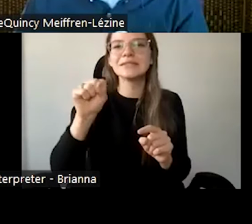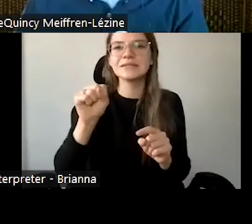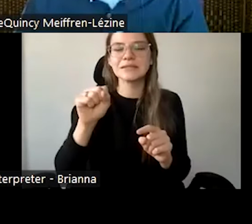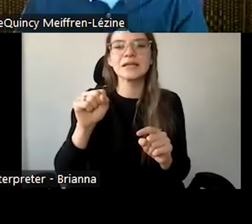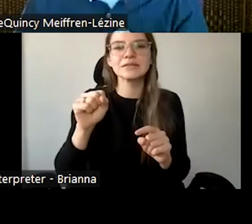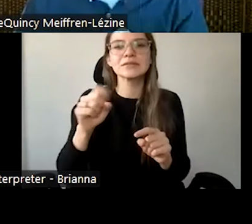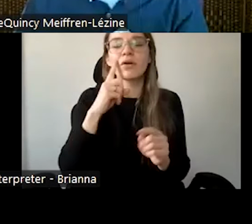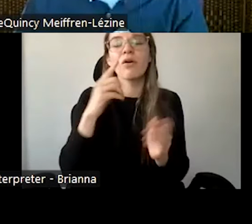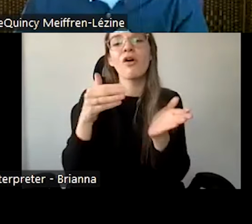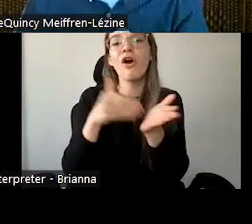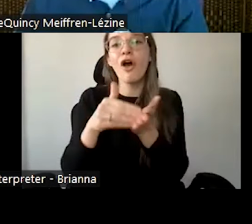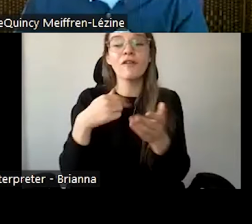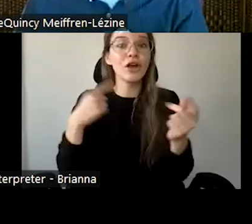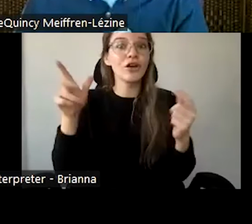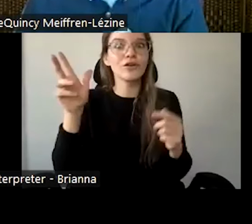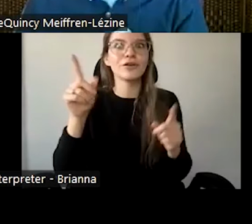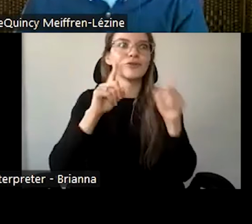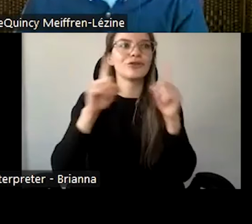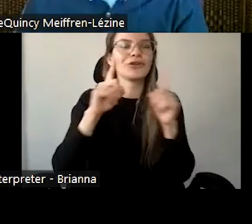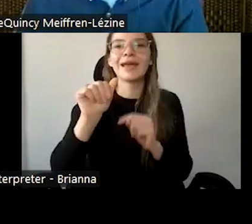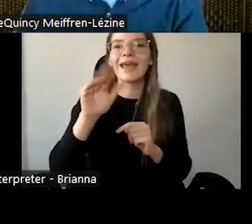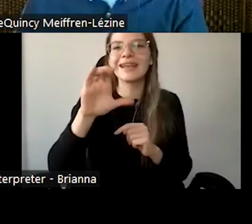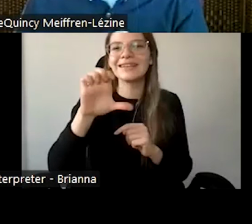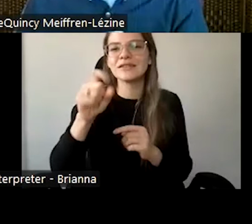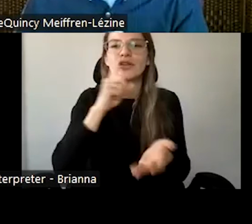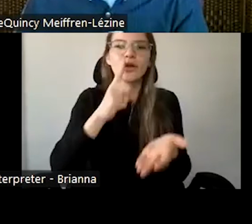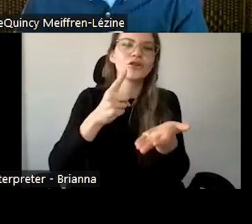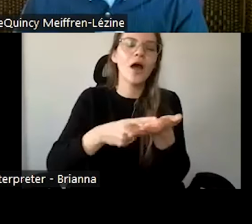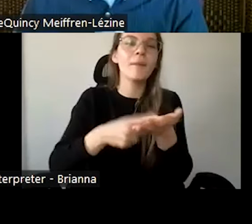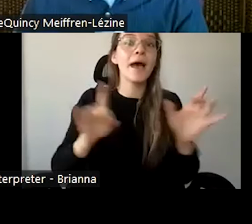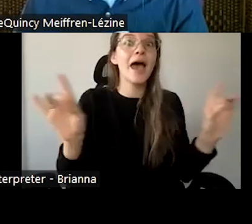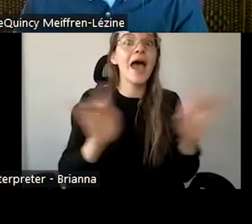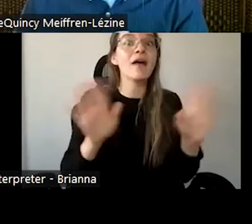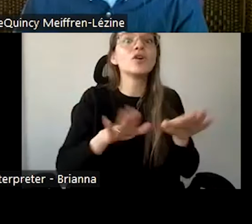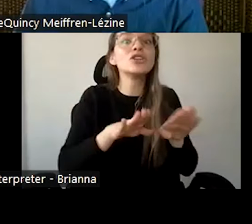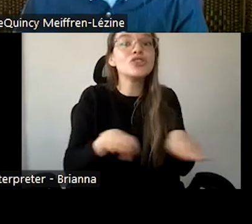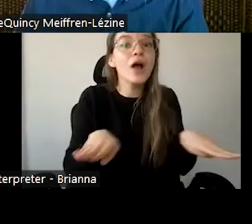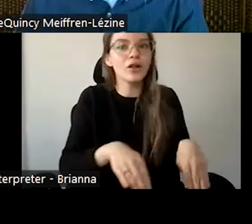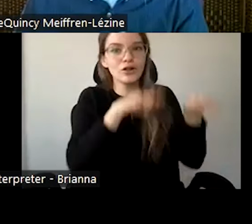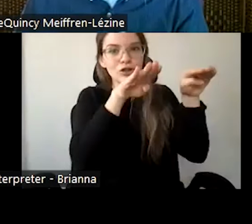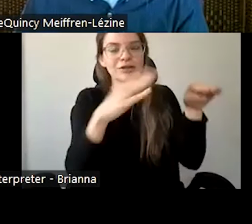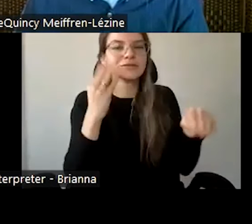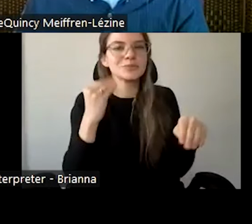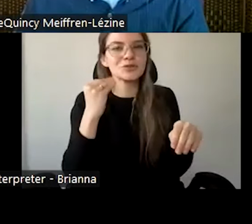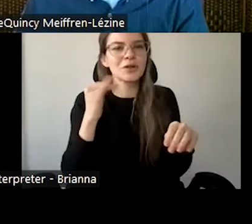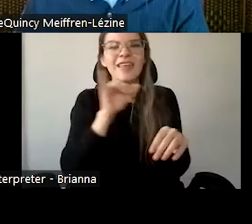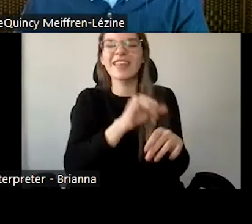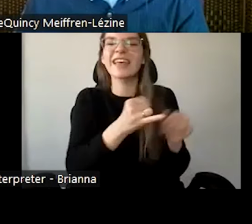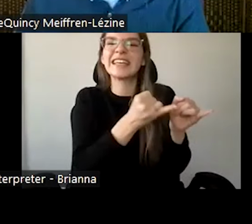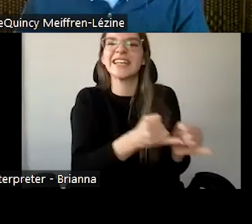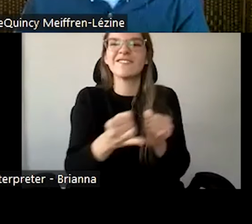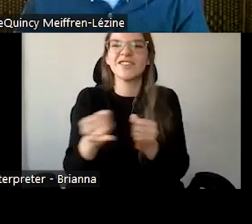Most times that I've heard about ACEs, they've talked about adverse childhood experiences, which is at the individual